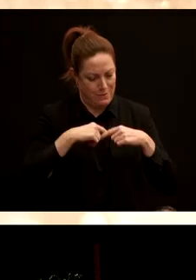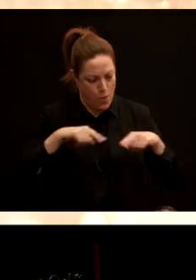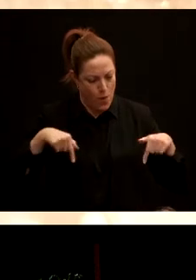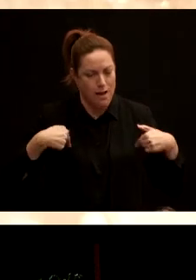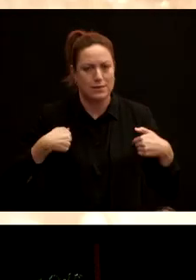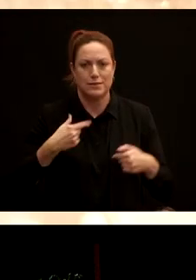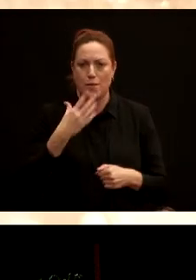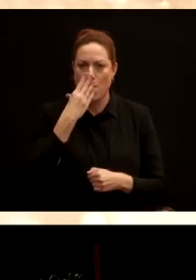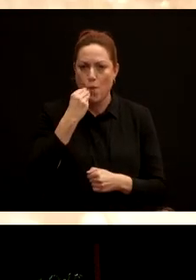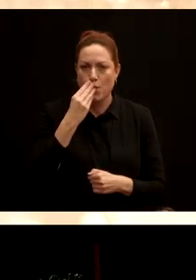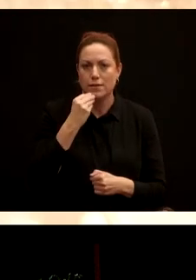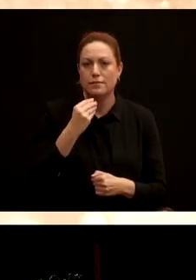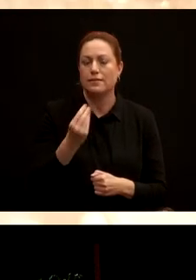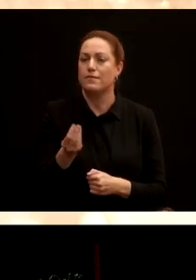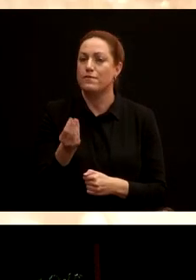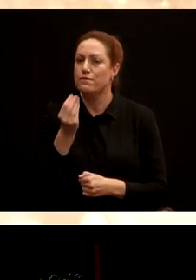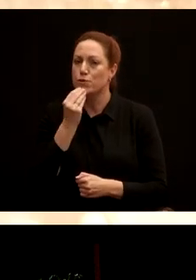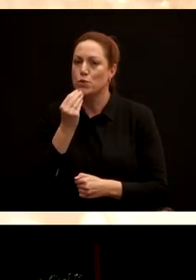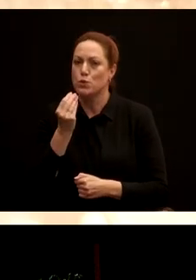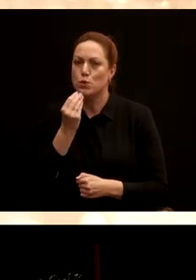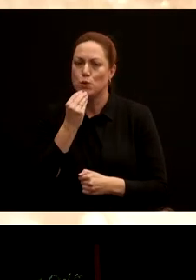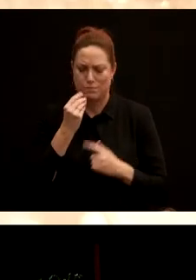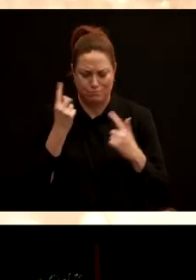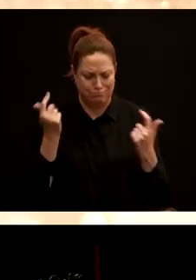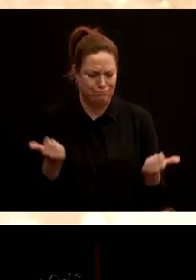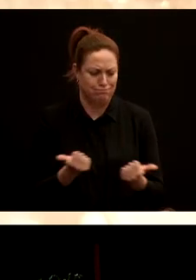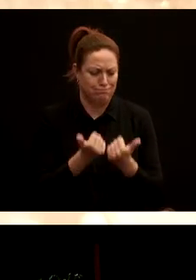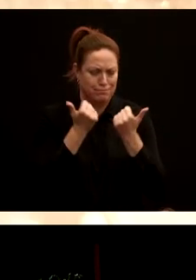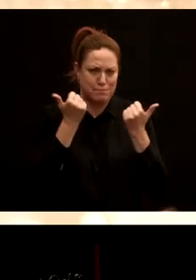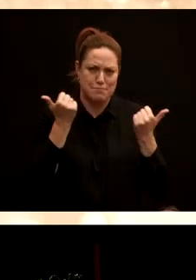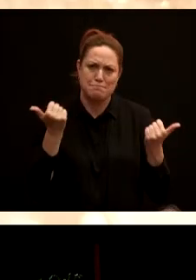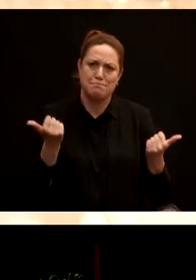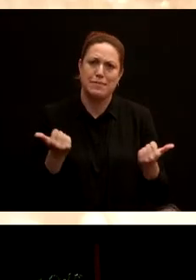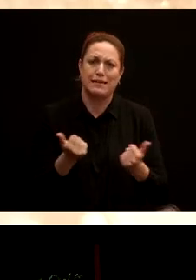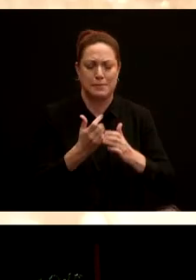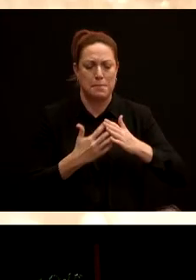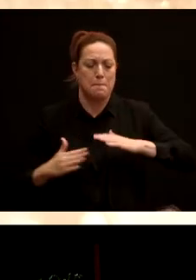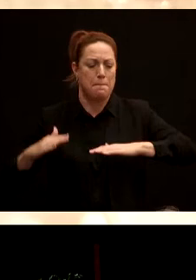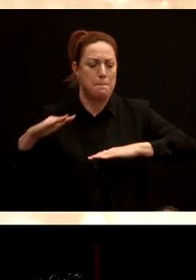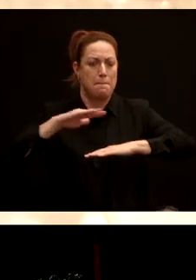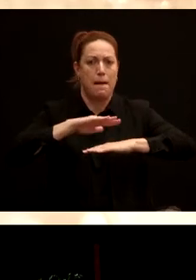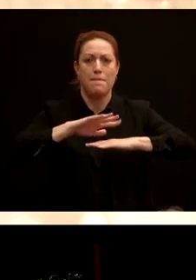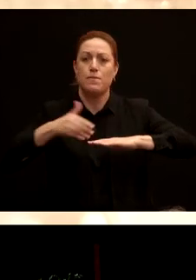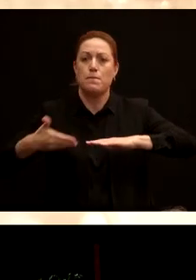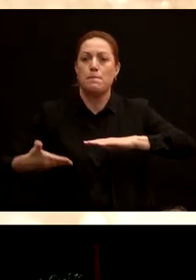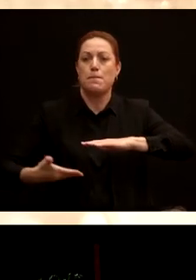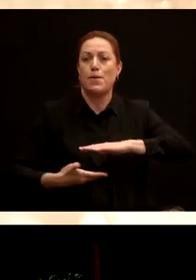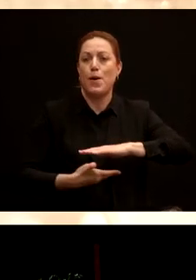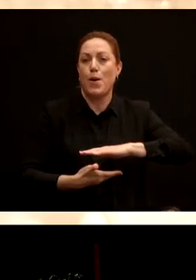food, and all the riches above and below the ground.